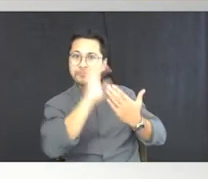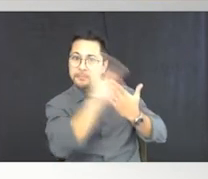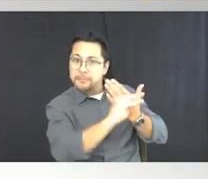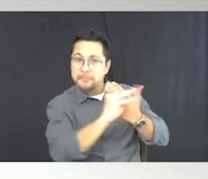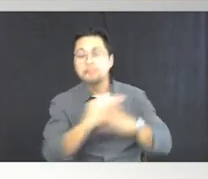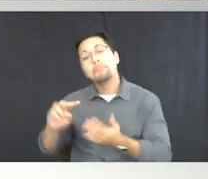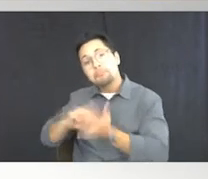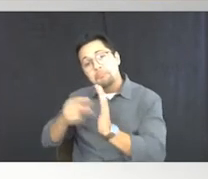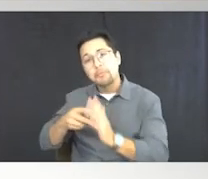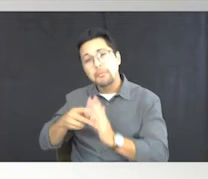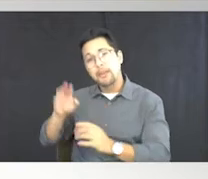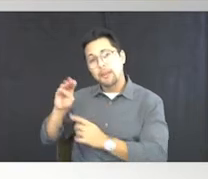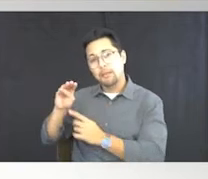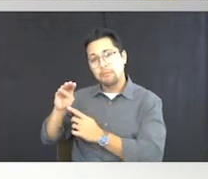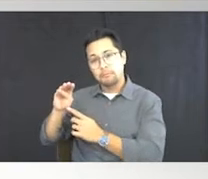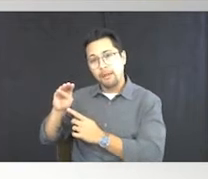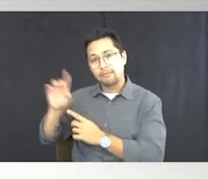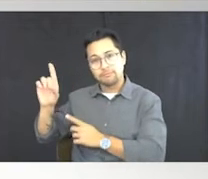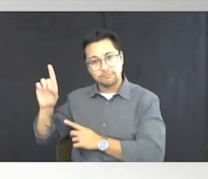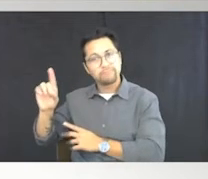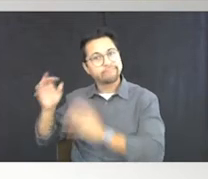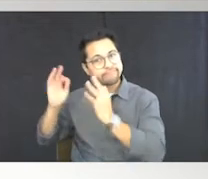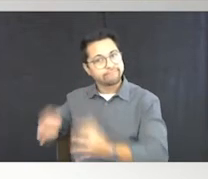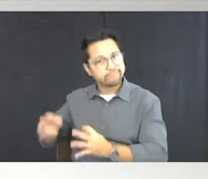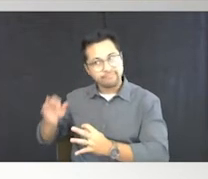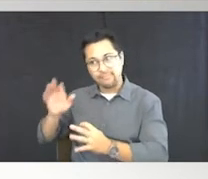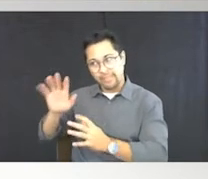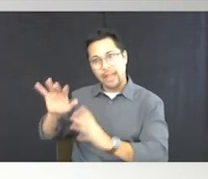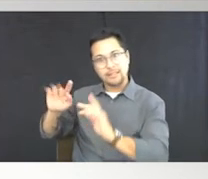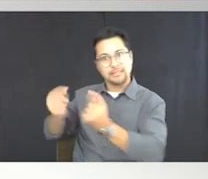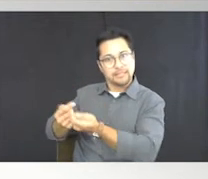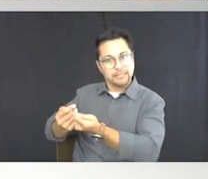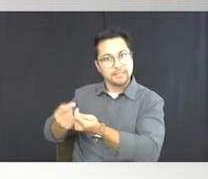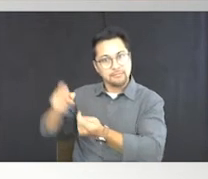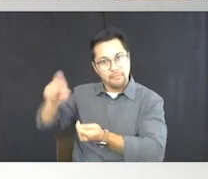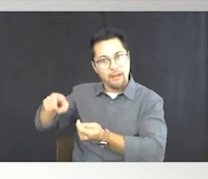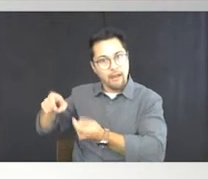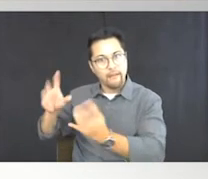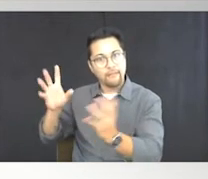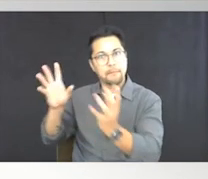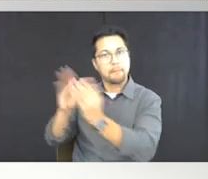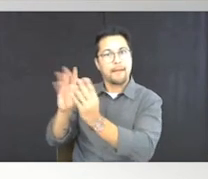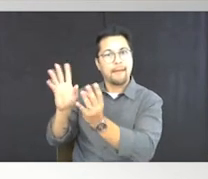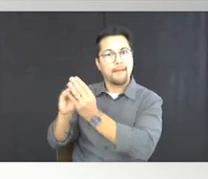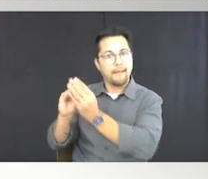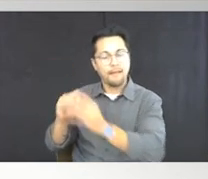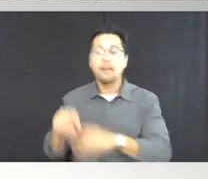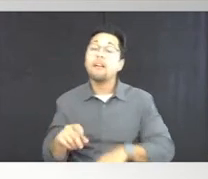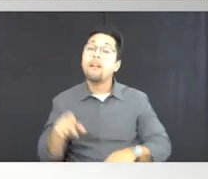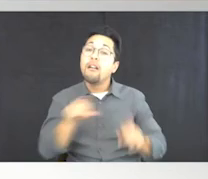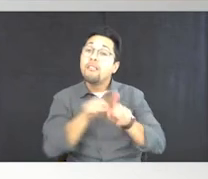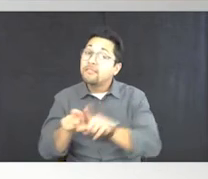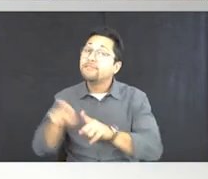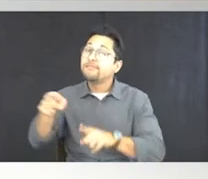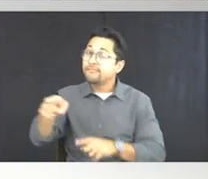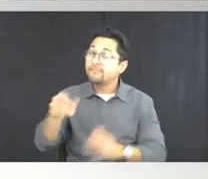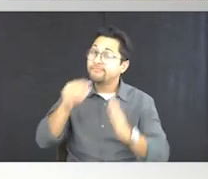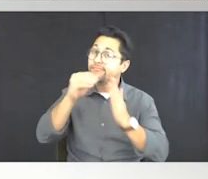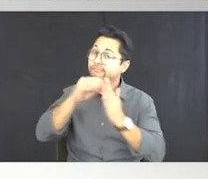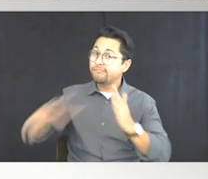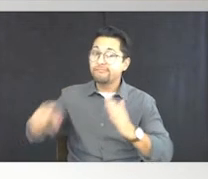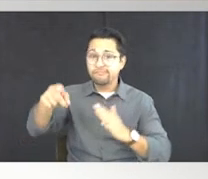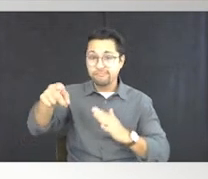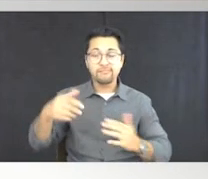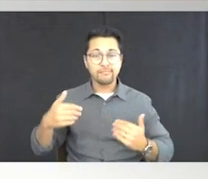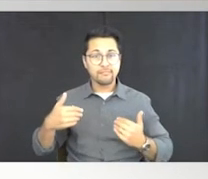a manifestation determination team would have to meet. In addition, the child's been subjected